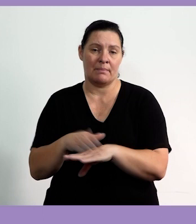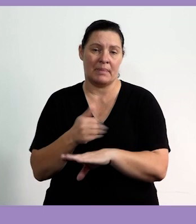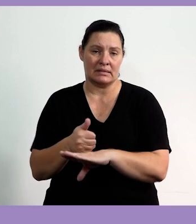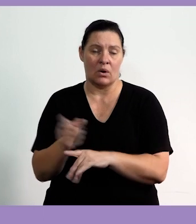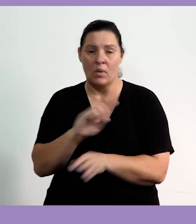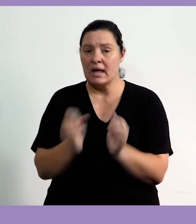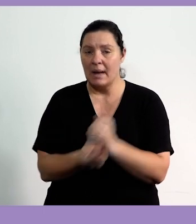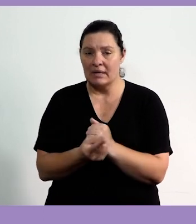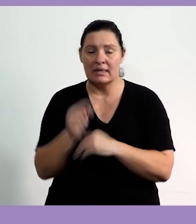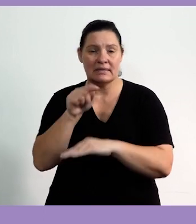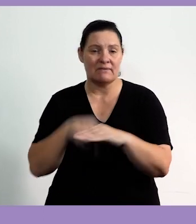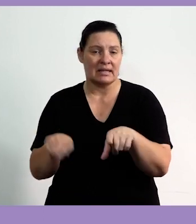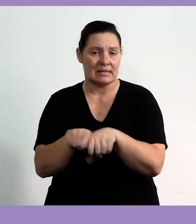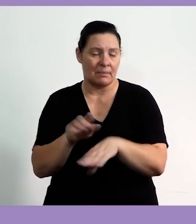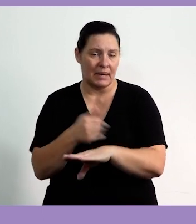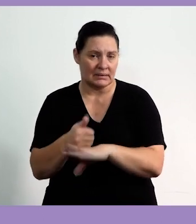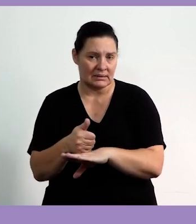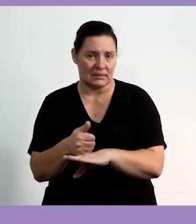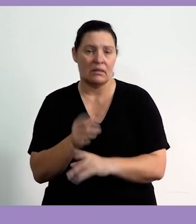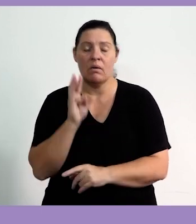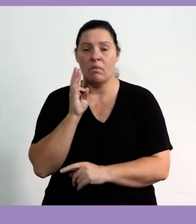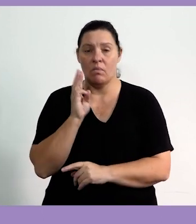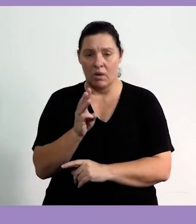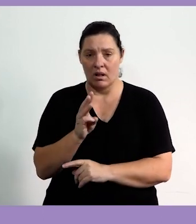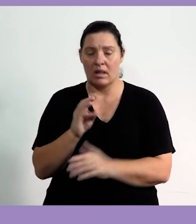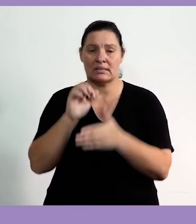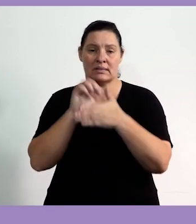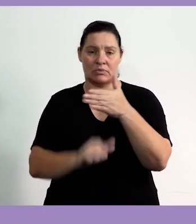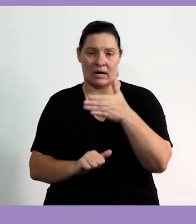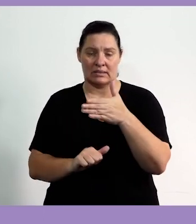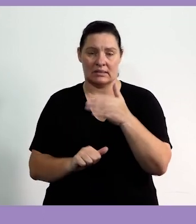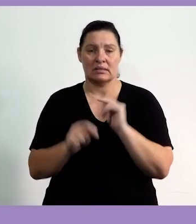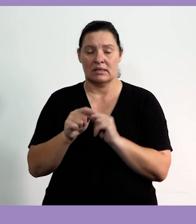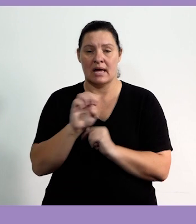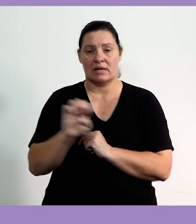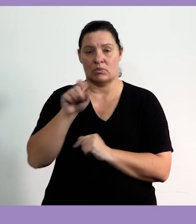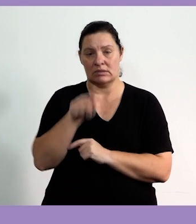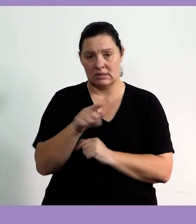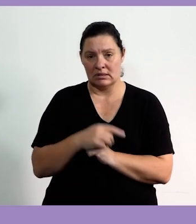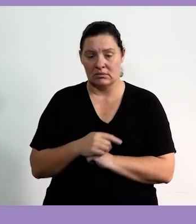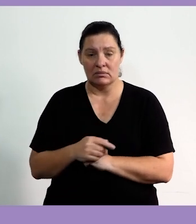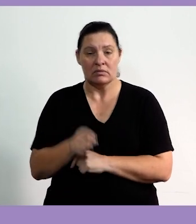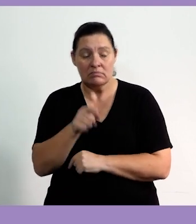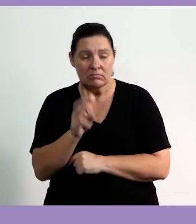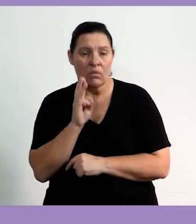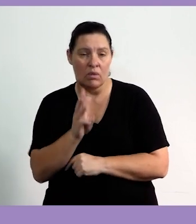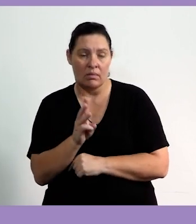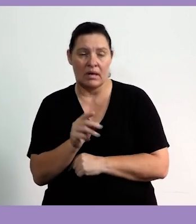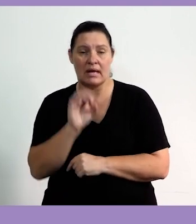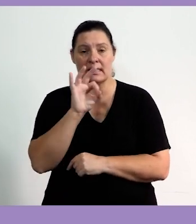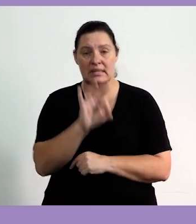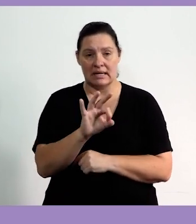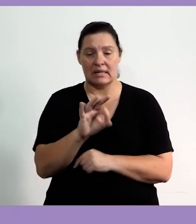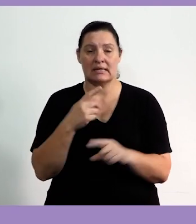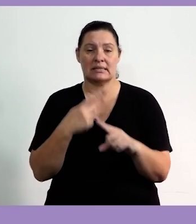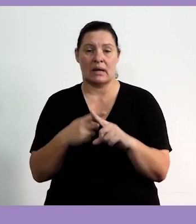dividing the same base. What happens when we are dividing the same base? We are going to subtract the exponents. So this is going to